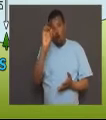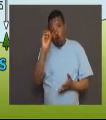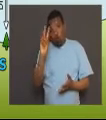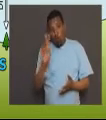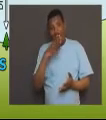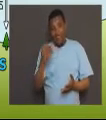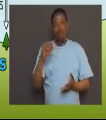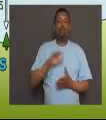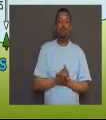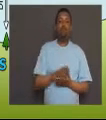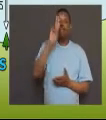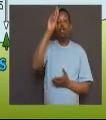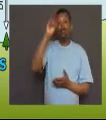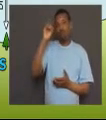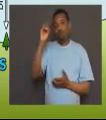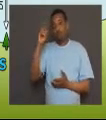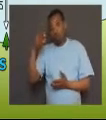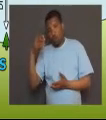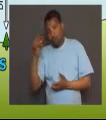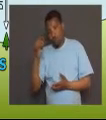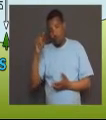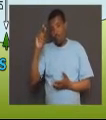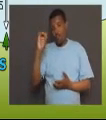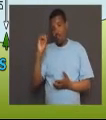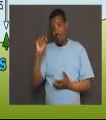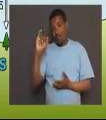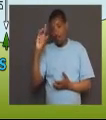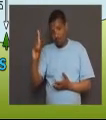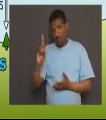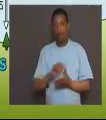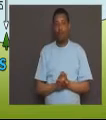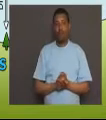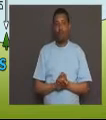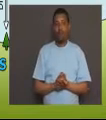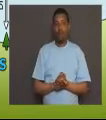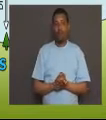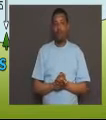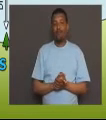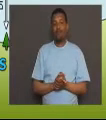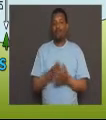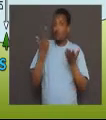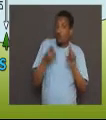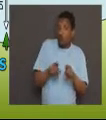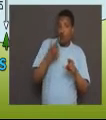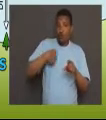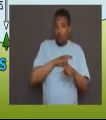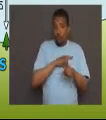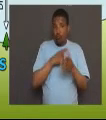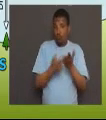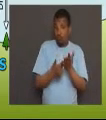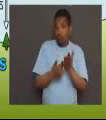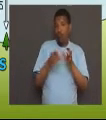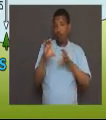and nitrogen oxides. When